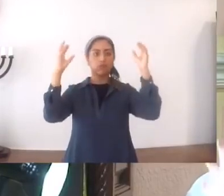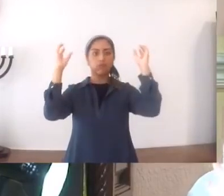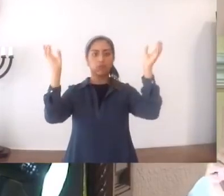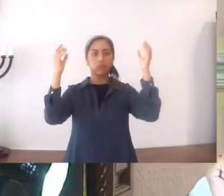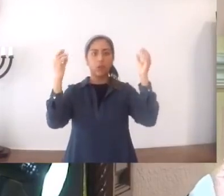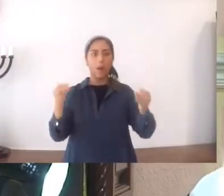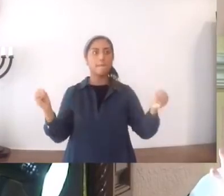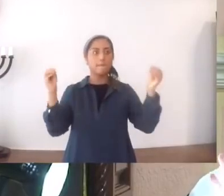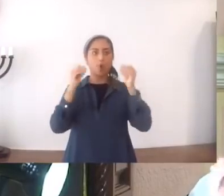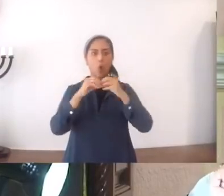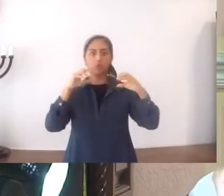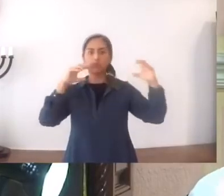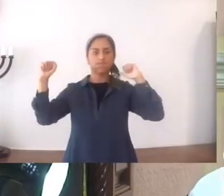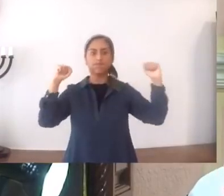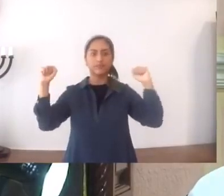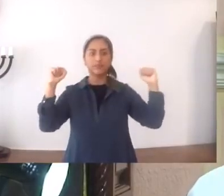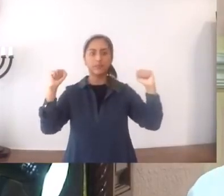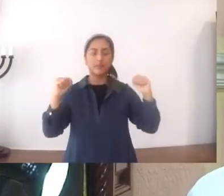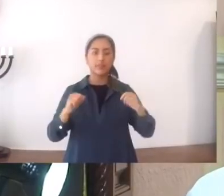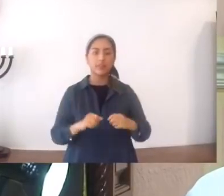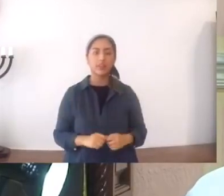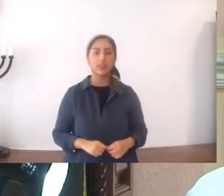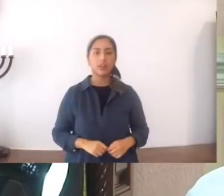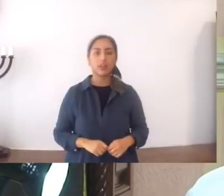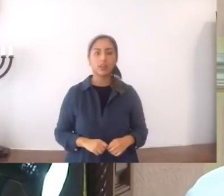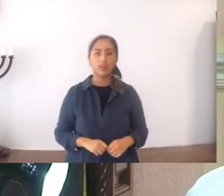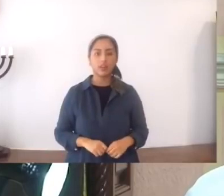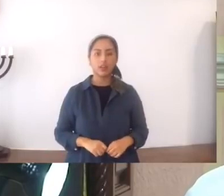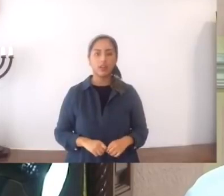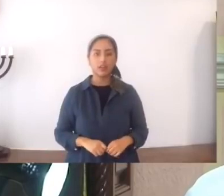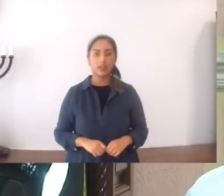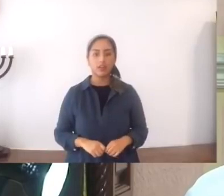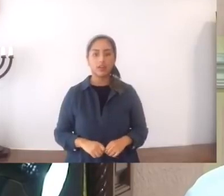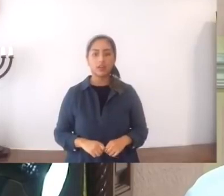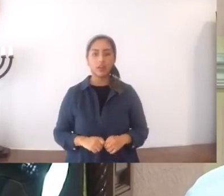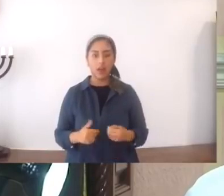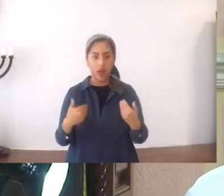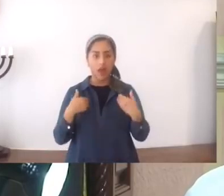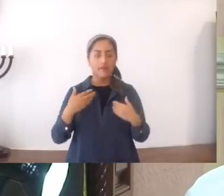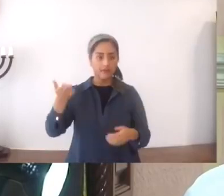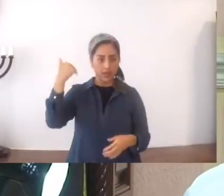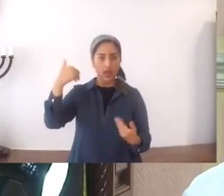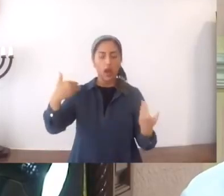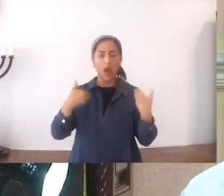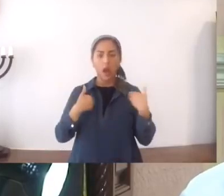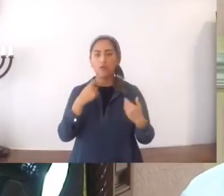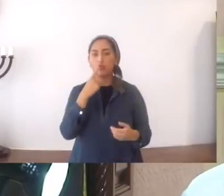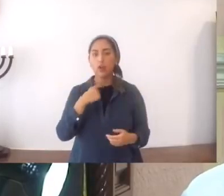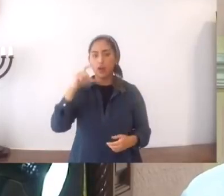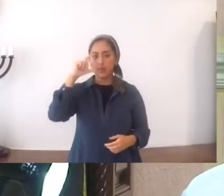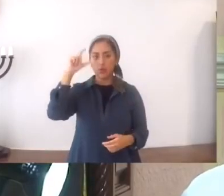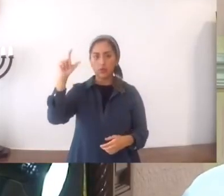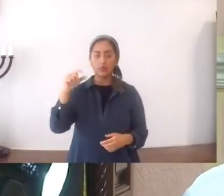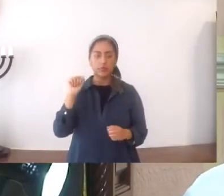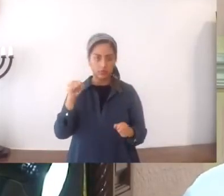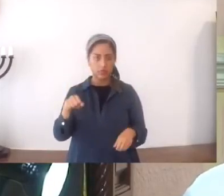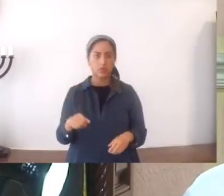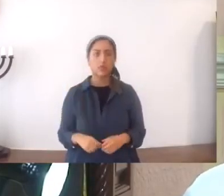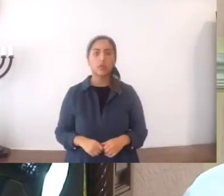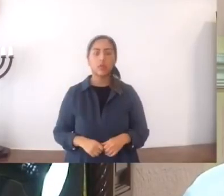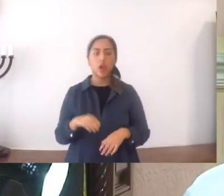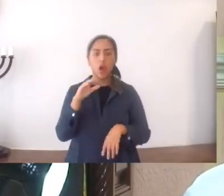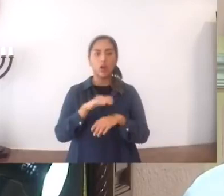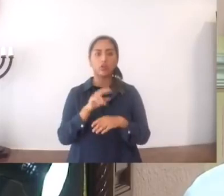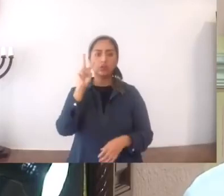como si las alarmas empezaran a sonar más fuerte. It's just as if though the alarms sounded louder. Ha habido otras lunas rojas There have been